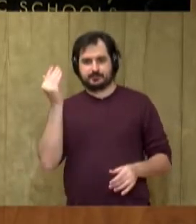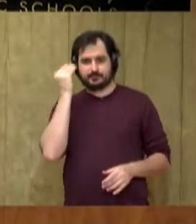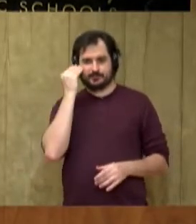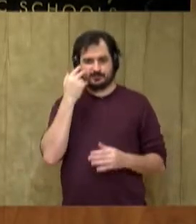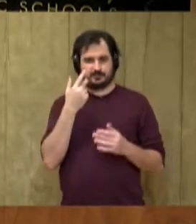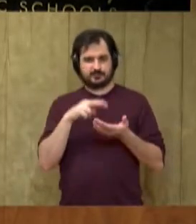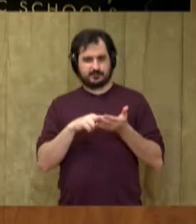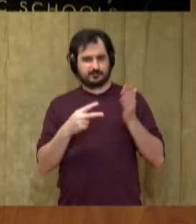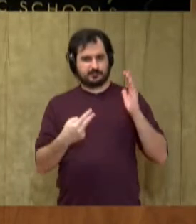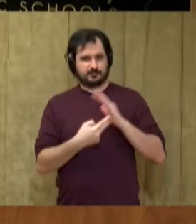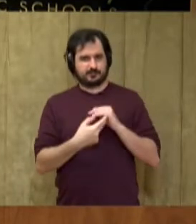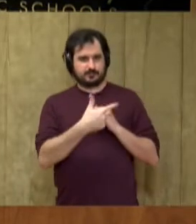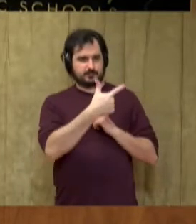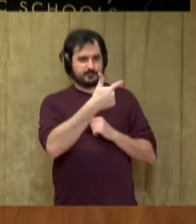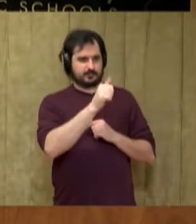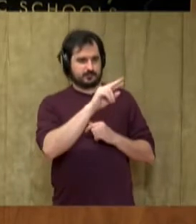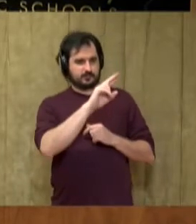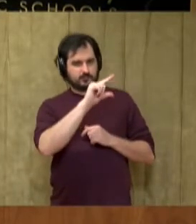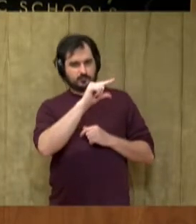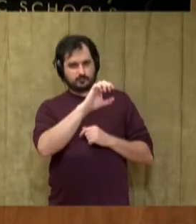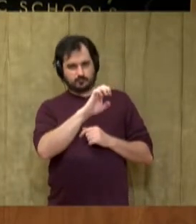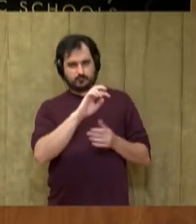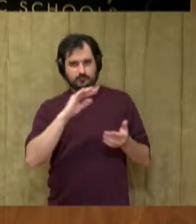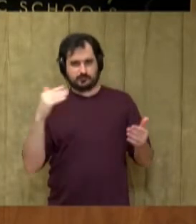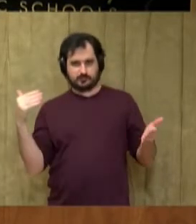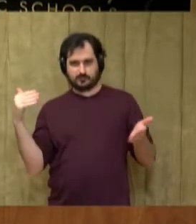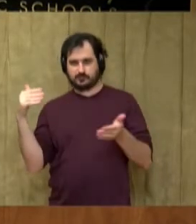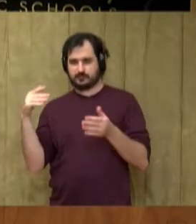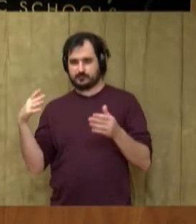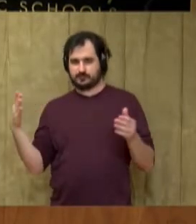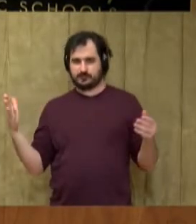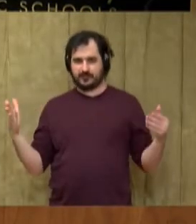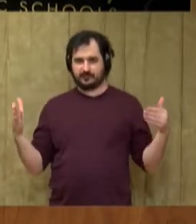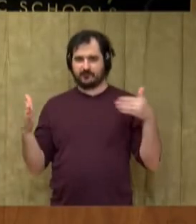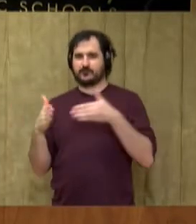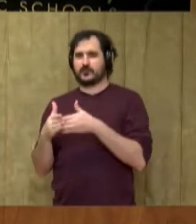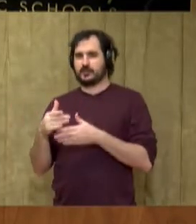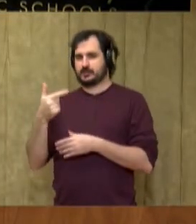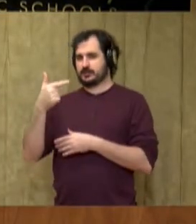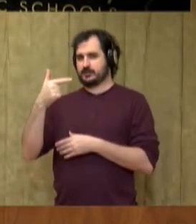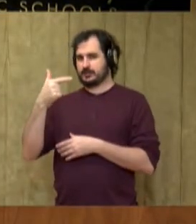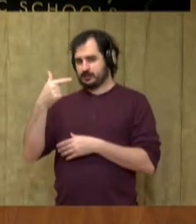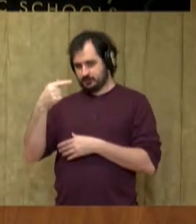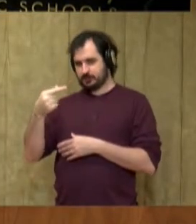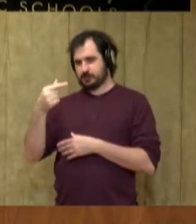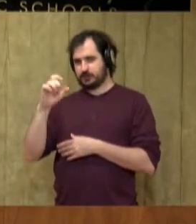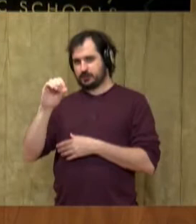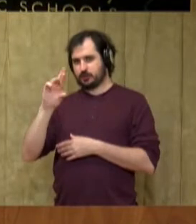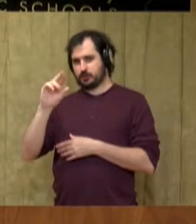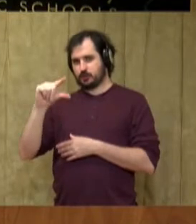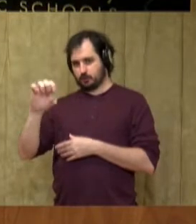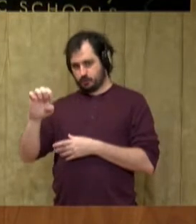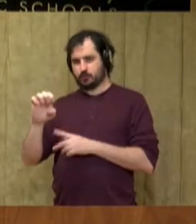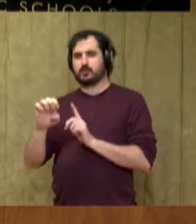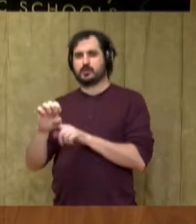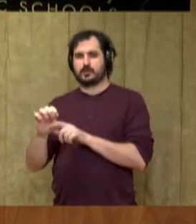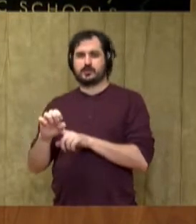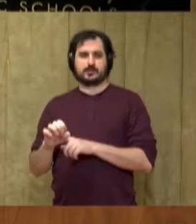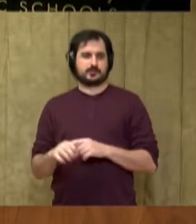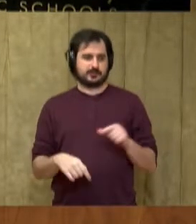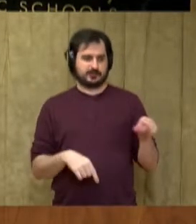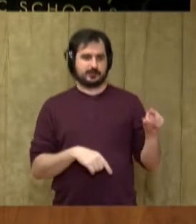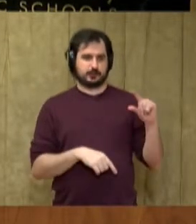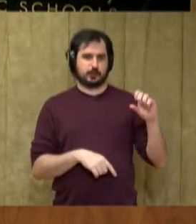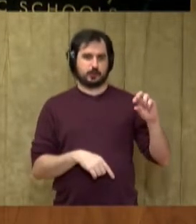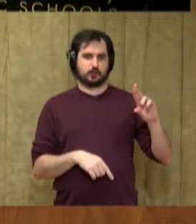I'm saying? The two Georges? George Washington and King George, okay? So we have George Washington,